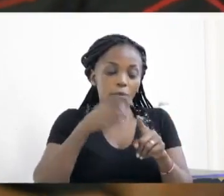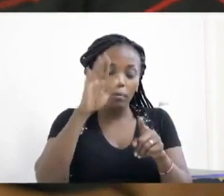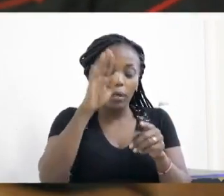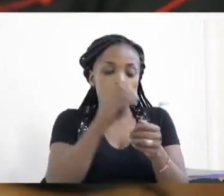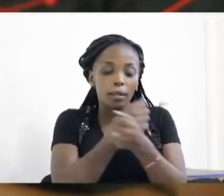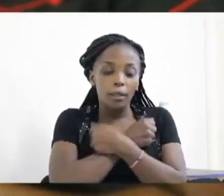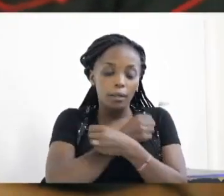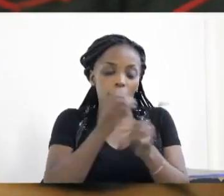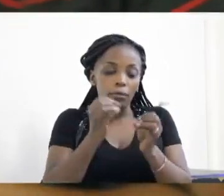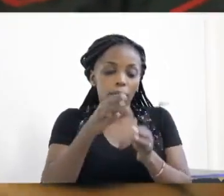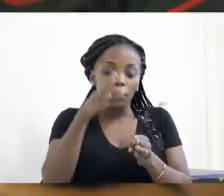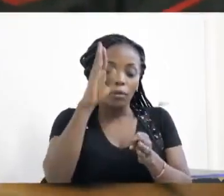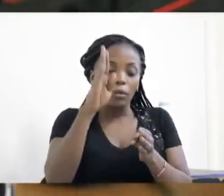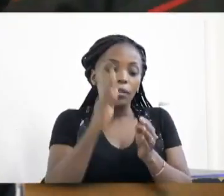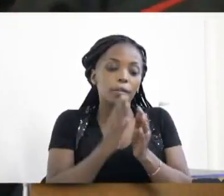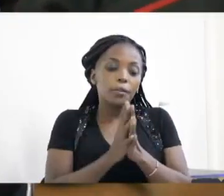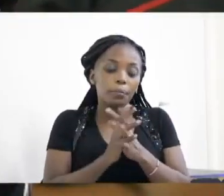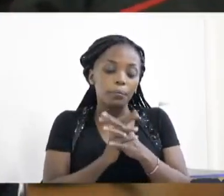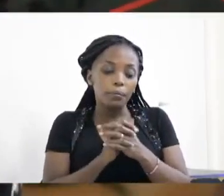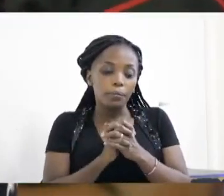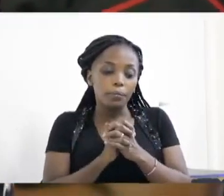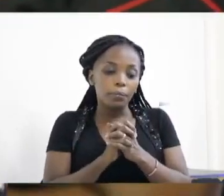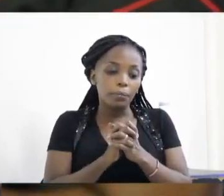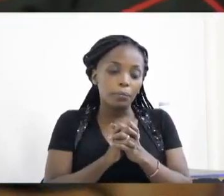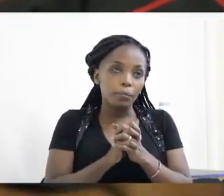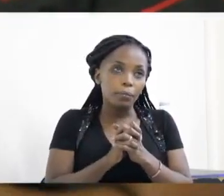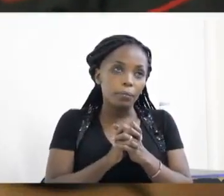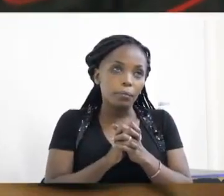from your love, O God.